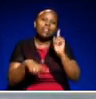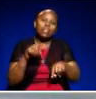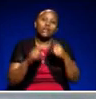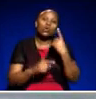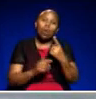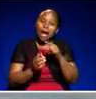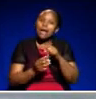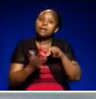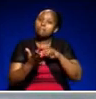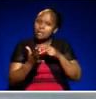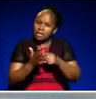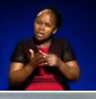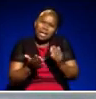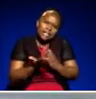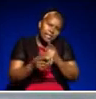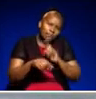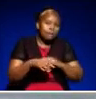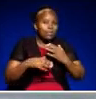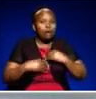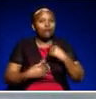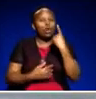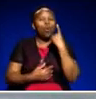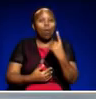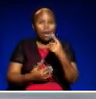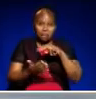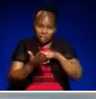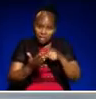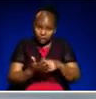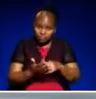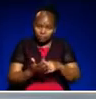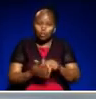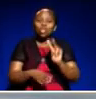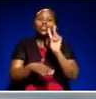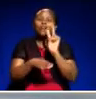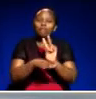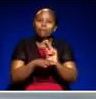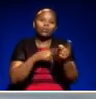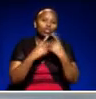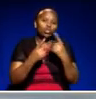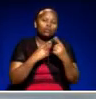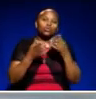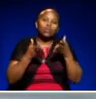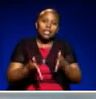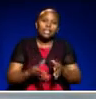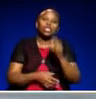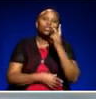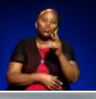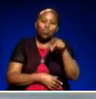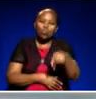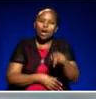they have only one meaning. So the verbs we are going to talk about that take two